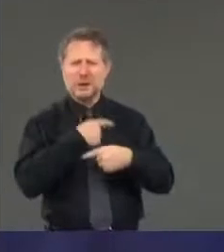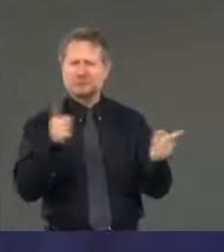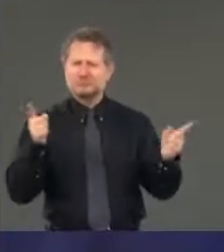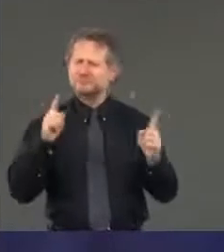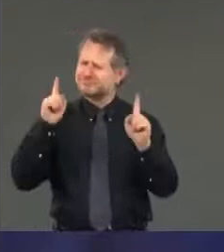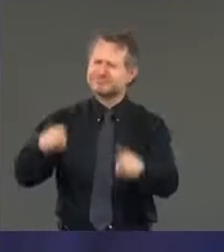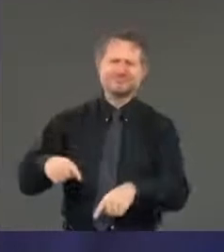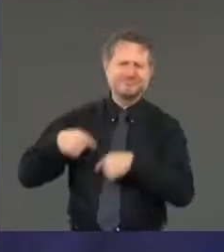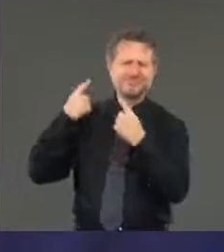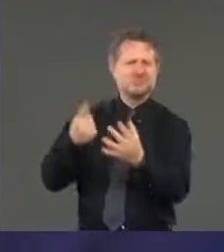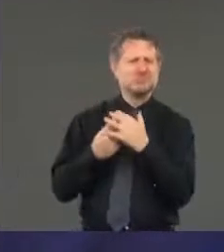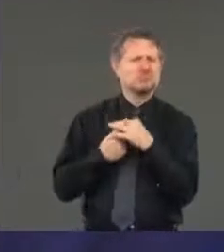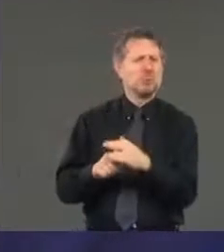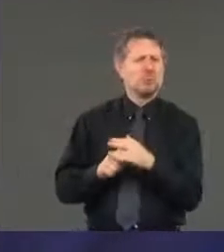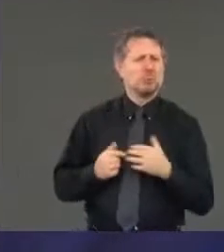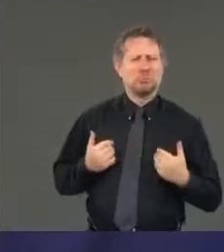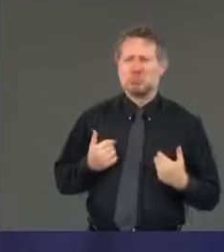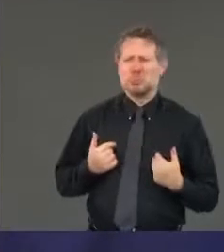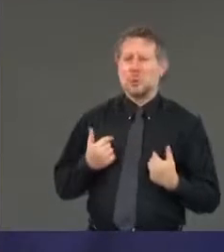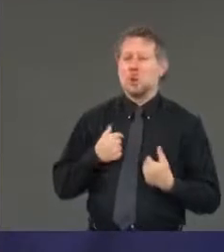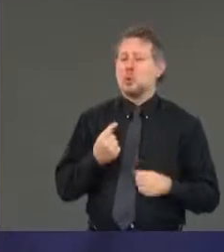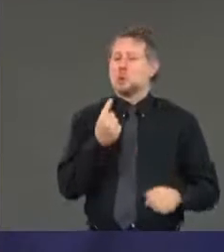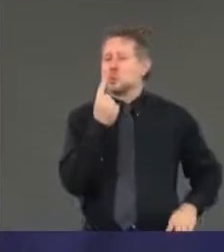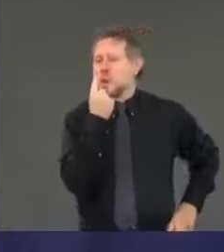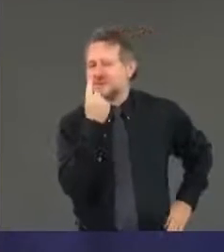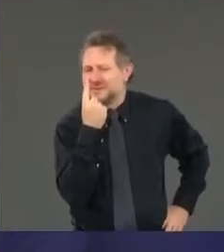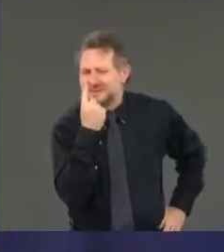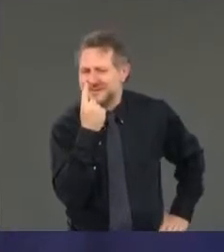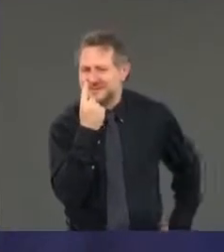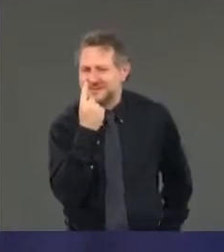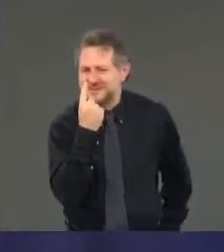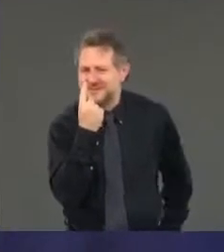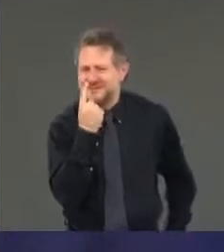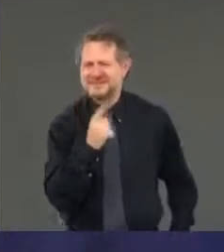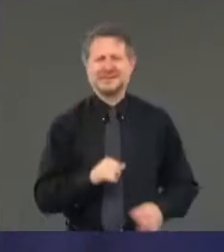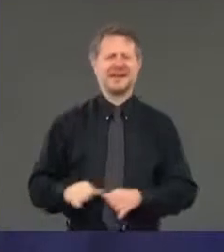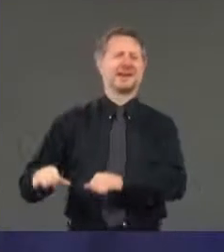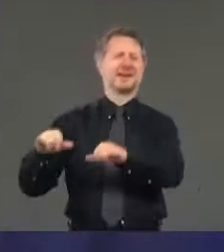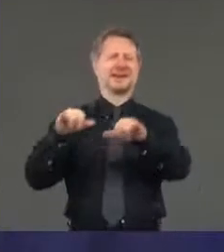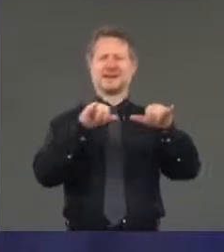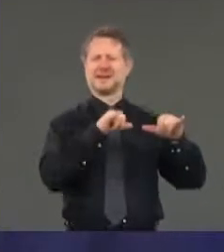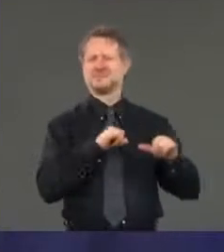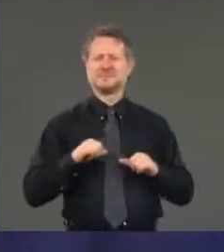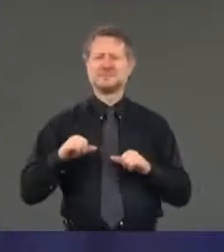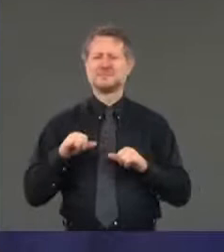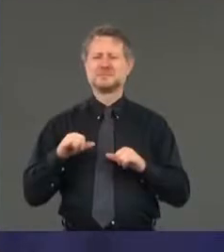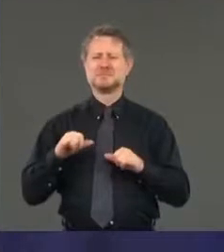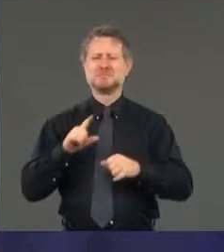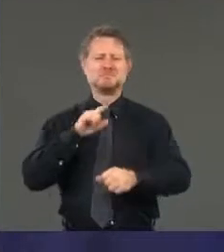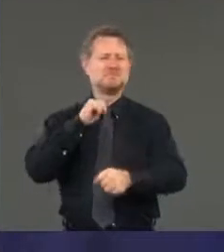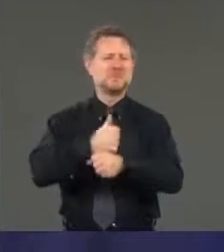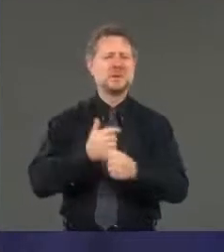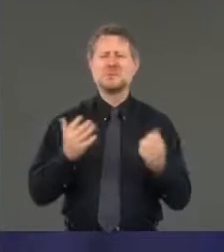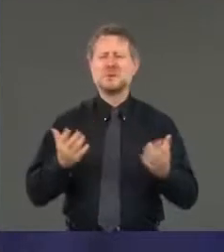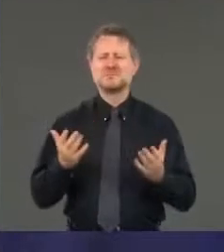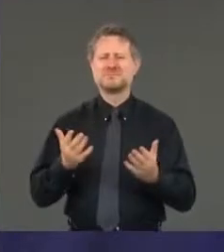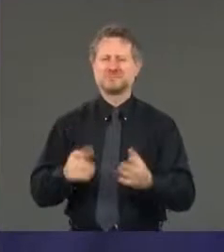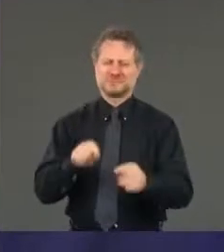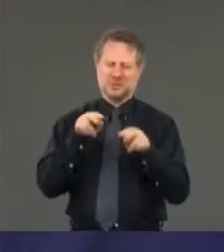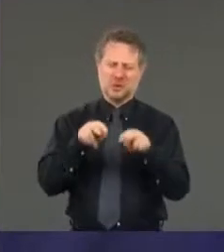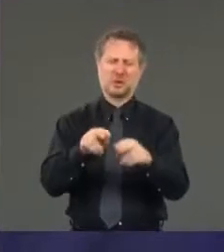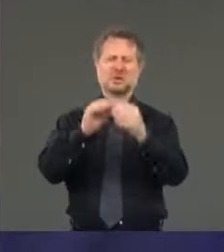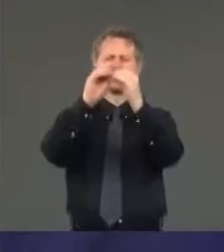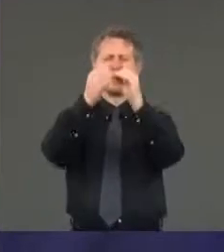this, it's going to be one standard that is data-driven. There's no politics